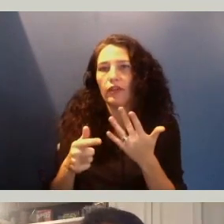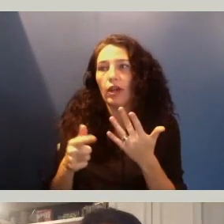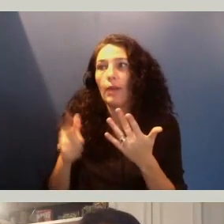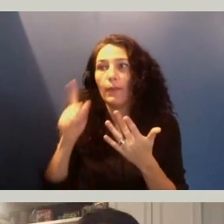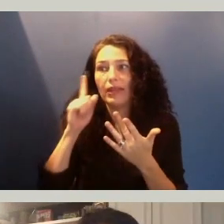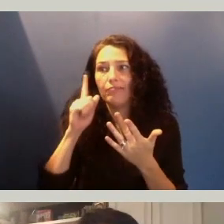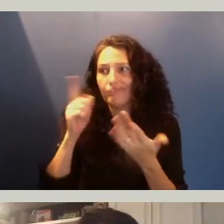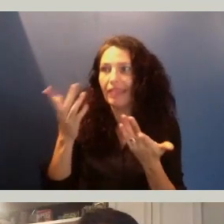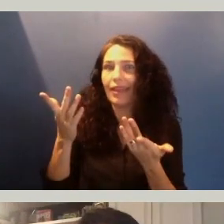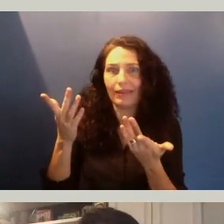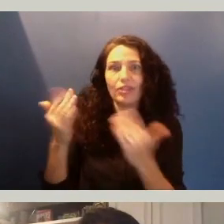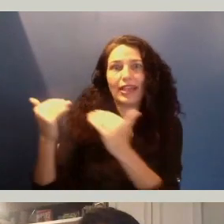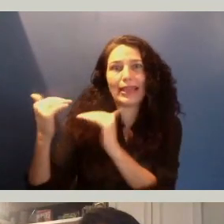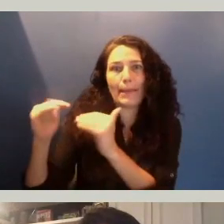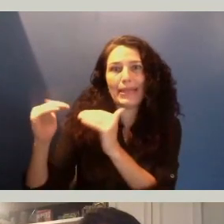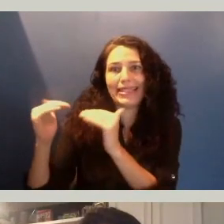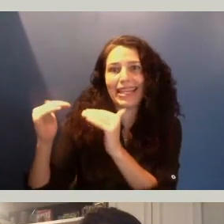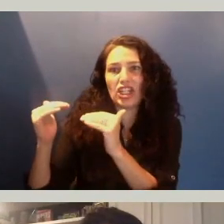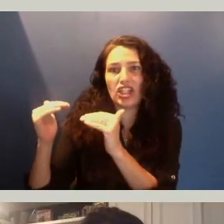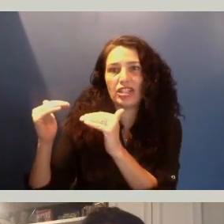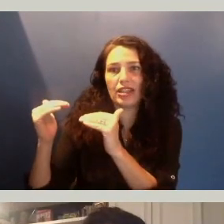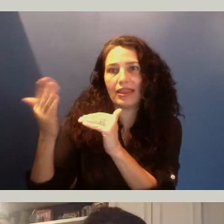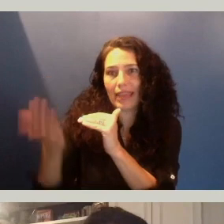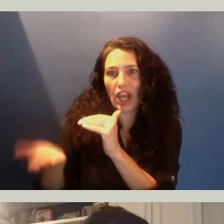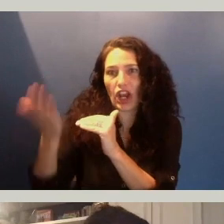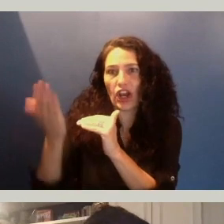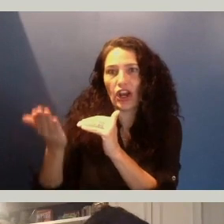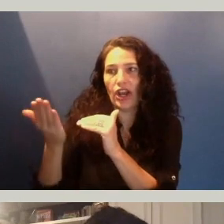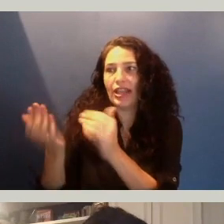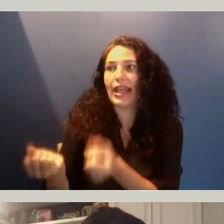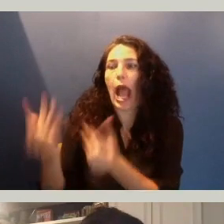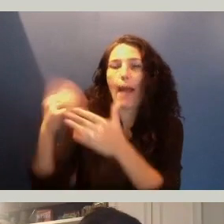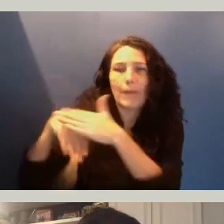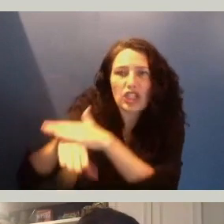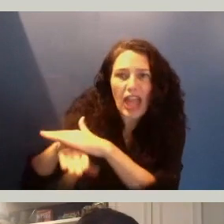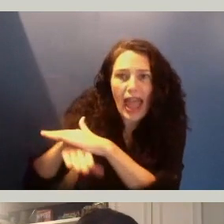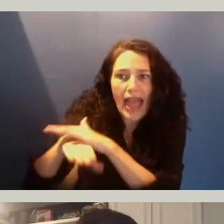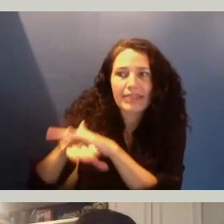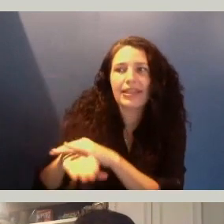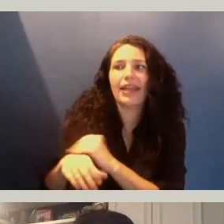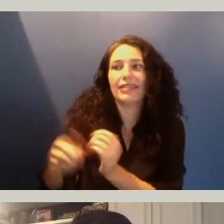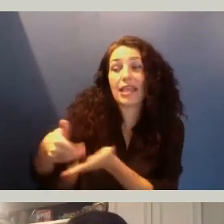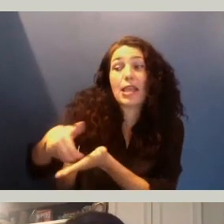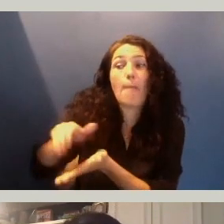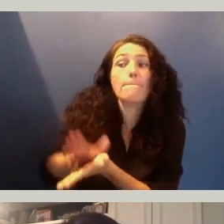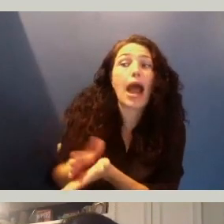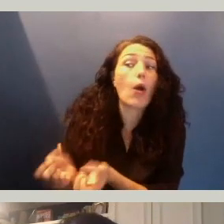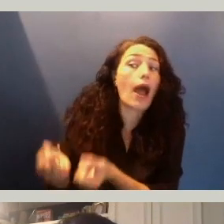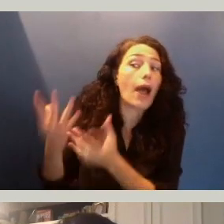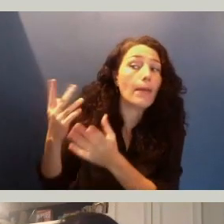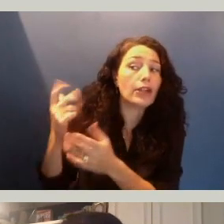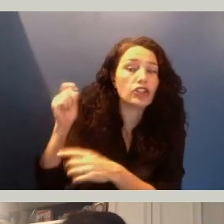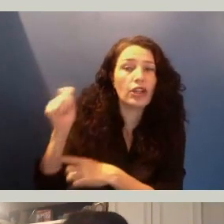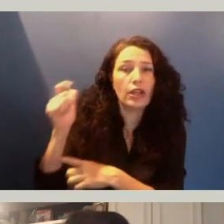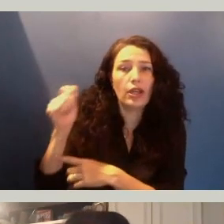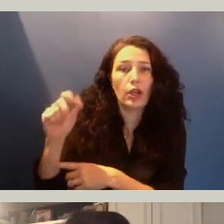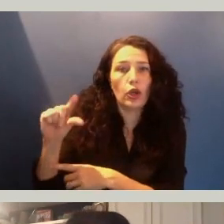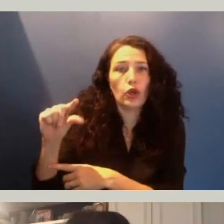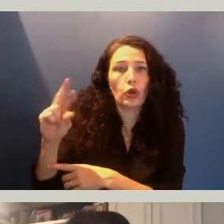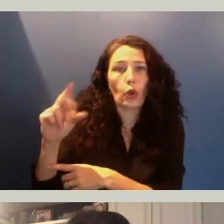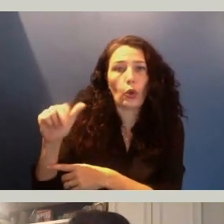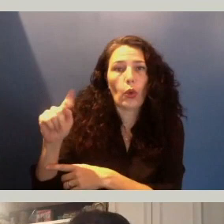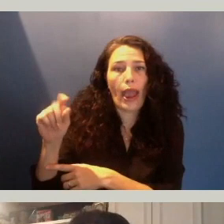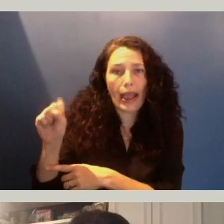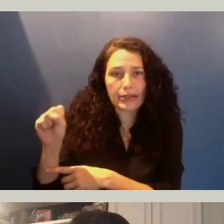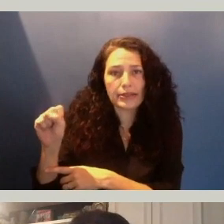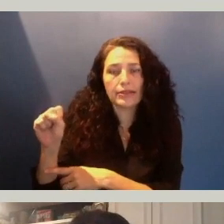limitation in the space in terms of the access and amount of grants available for films. And Carolyn, I think